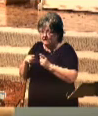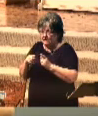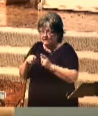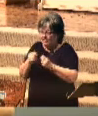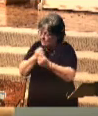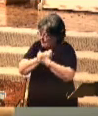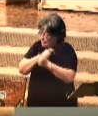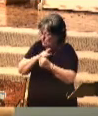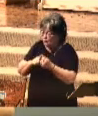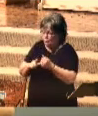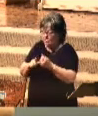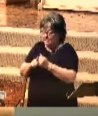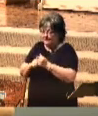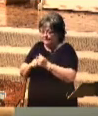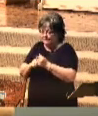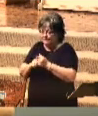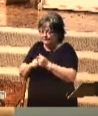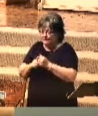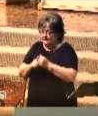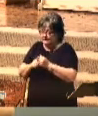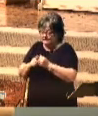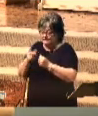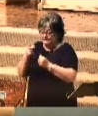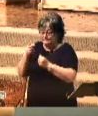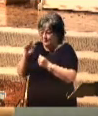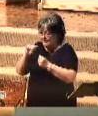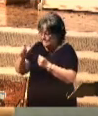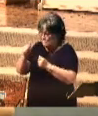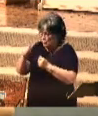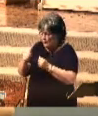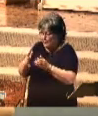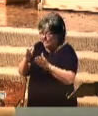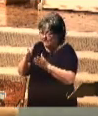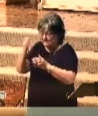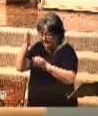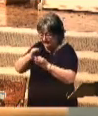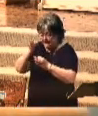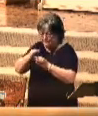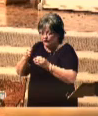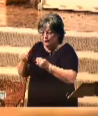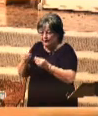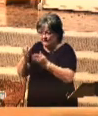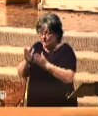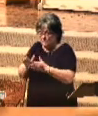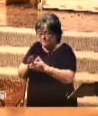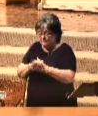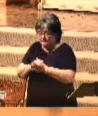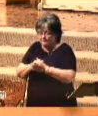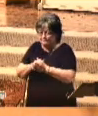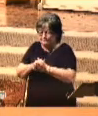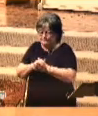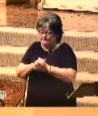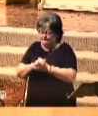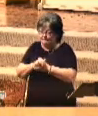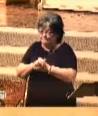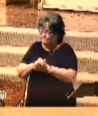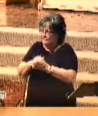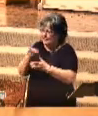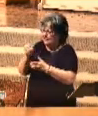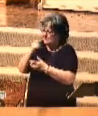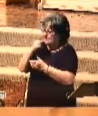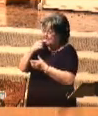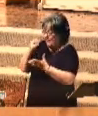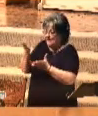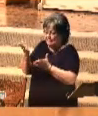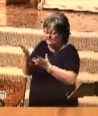Lord. And in his own way, he was a faithful giver. And he said that at